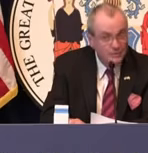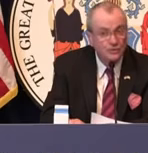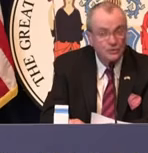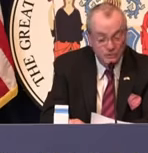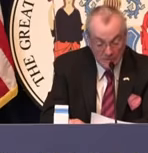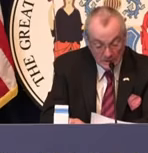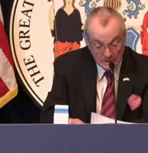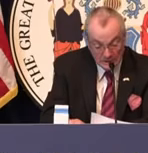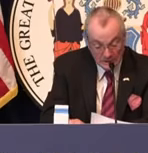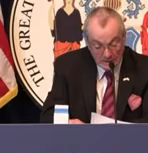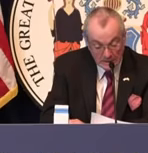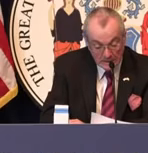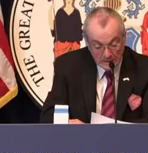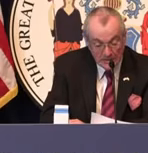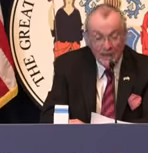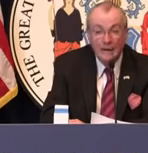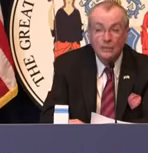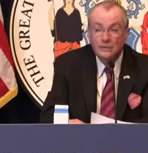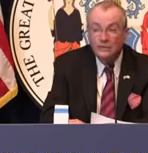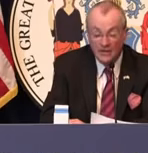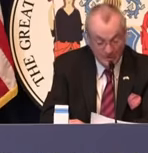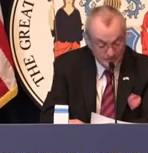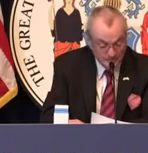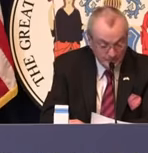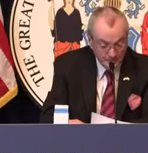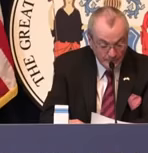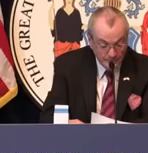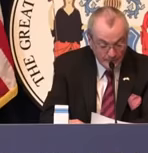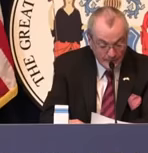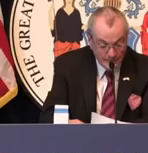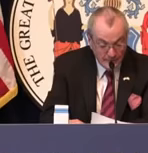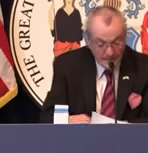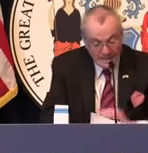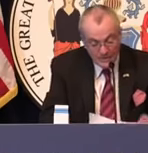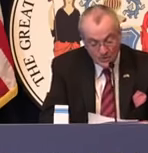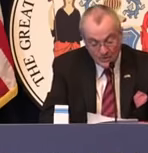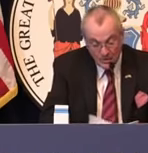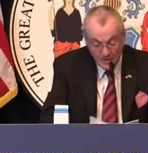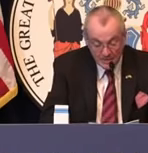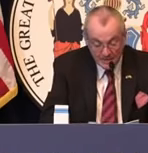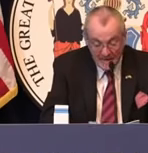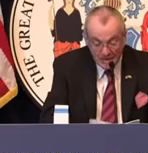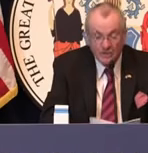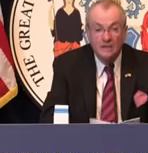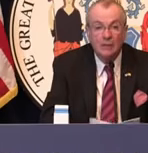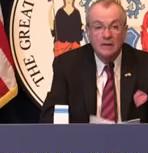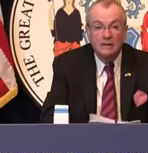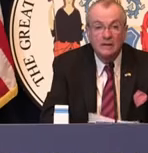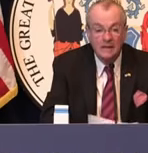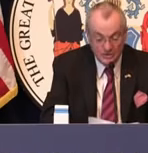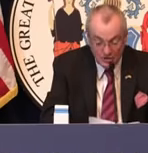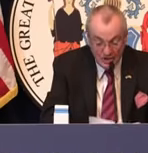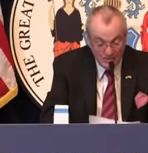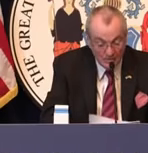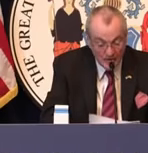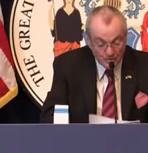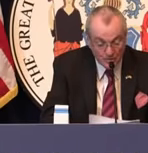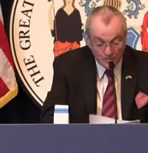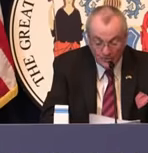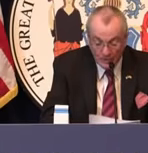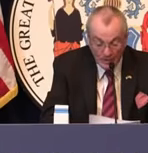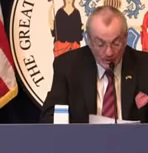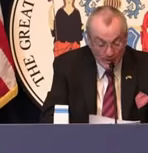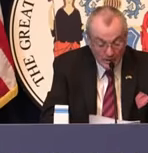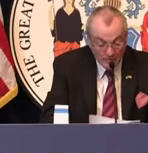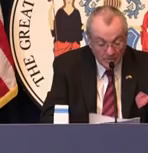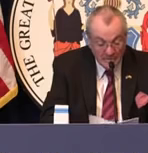have kept true to that with this effort. Leading this review has been a nationally recognized team of